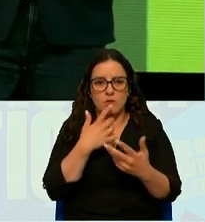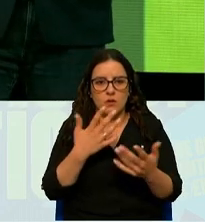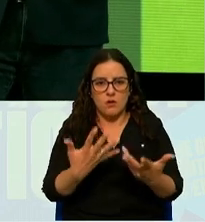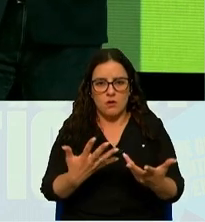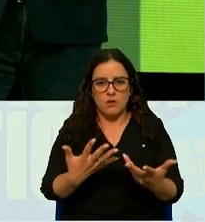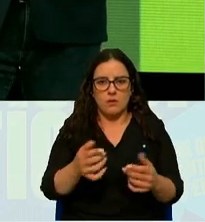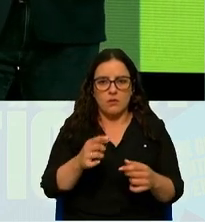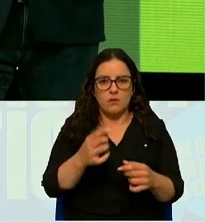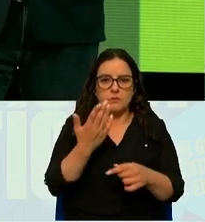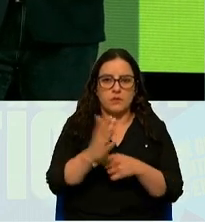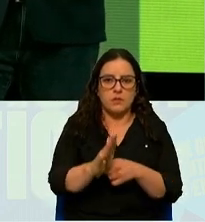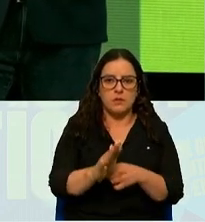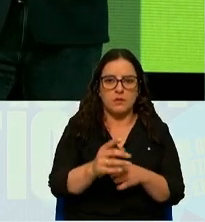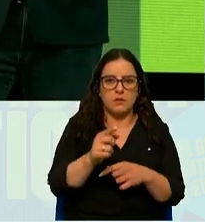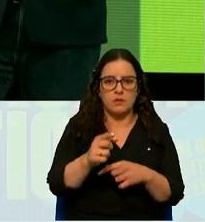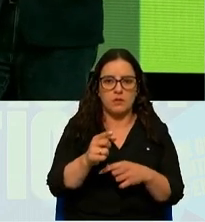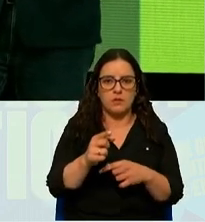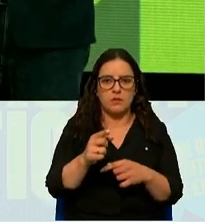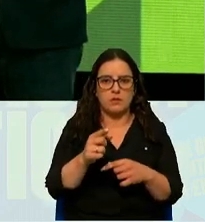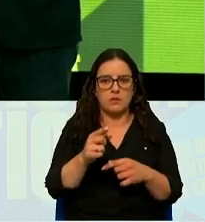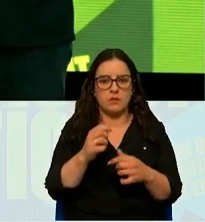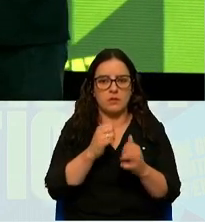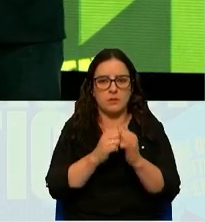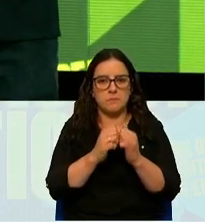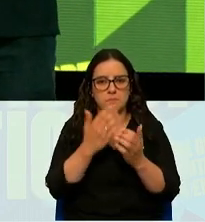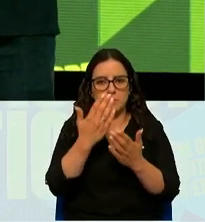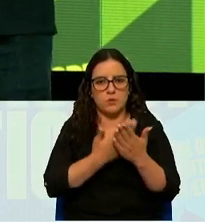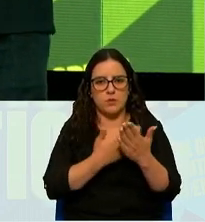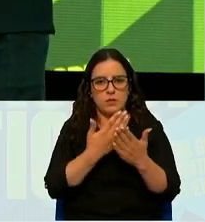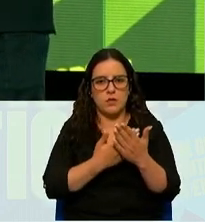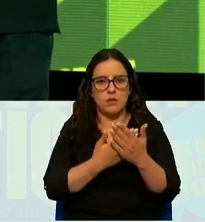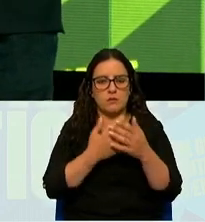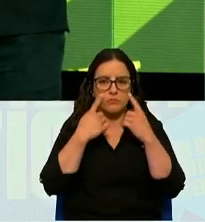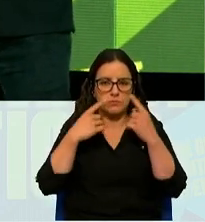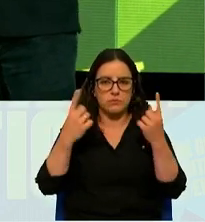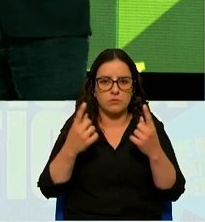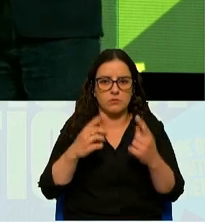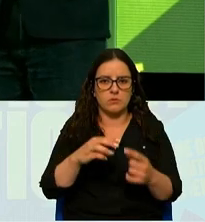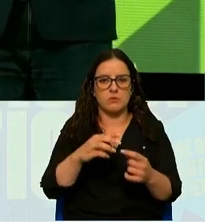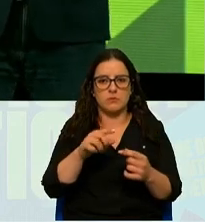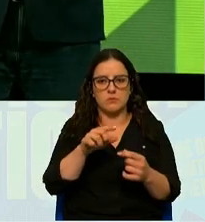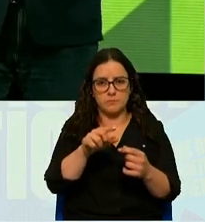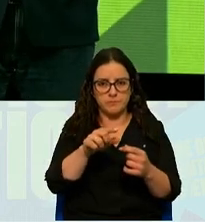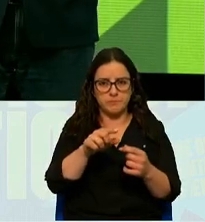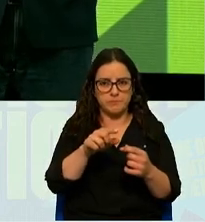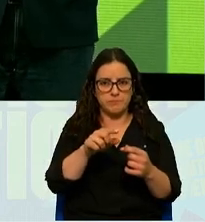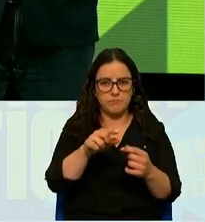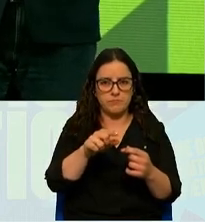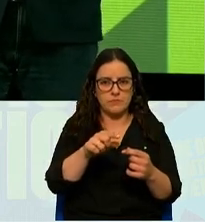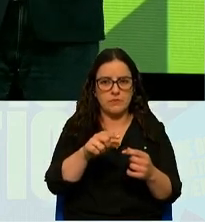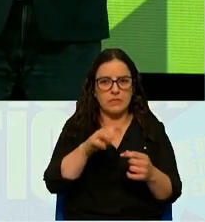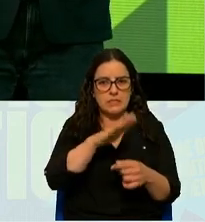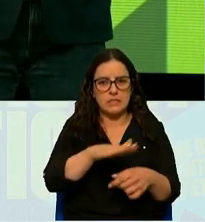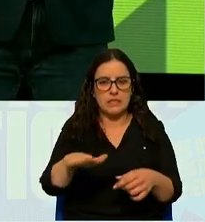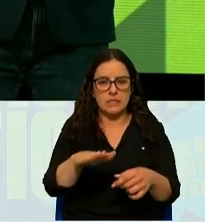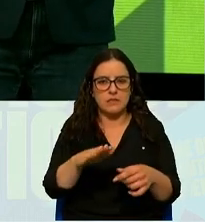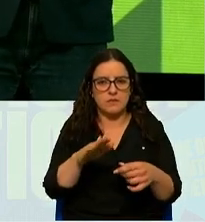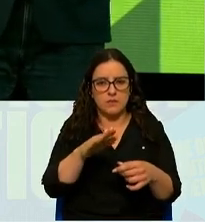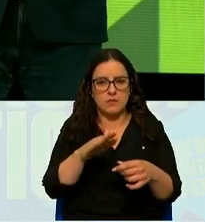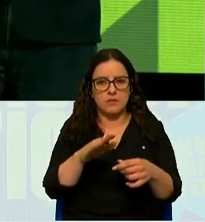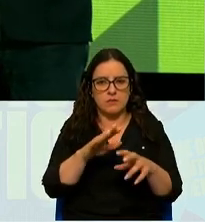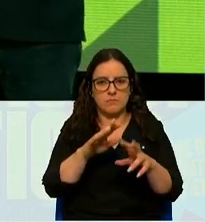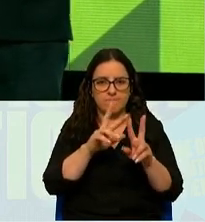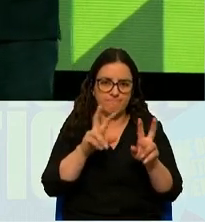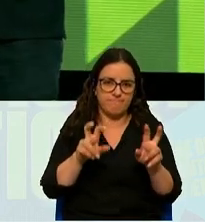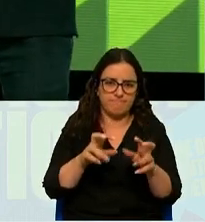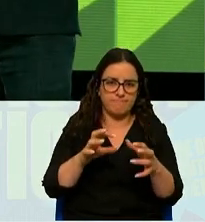for example, if you read, this is a paper published by Microsoft Research where we took an approach, a more scientific approach at what are the limits